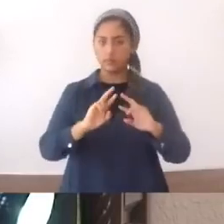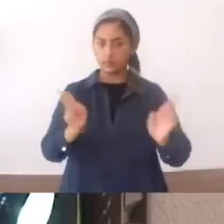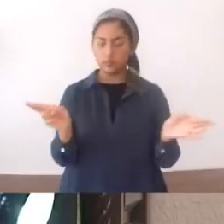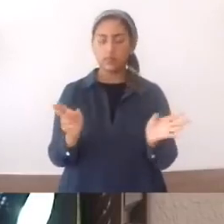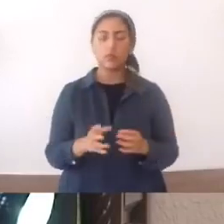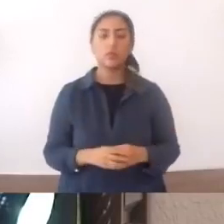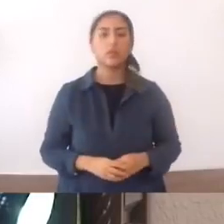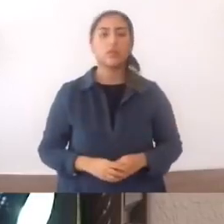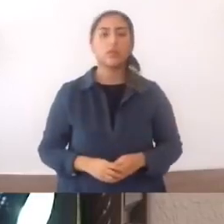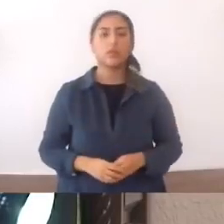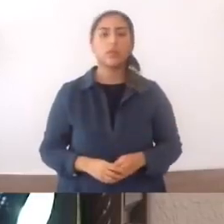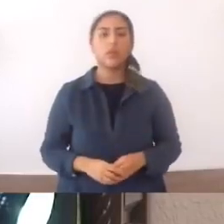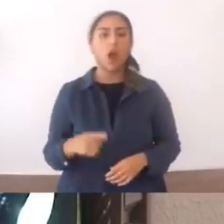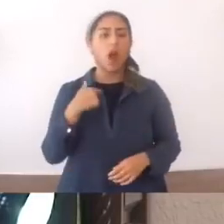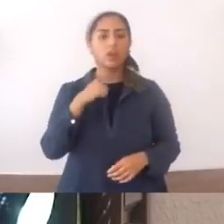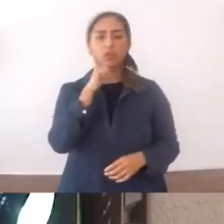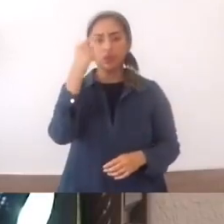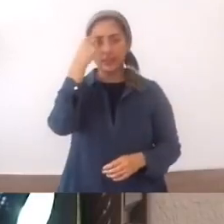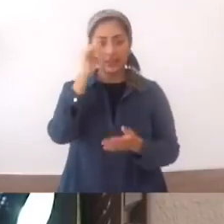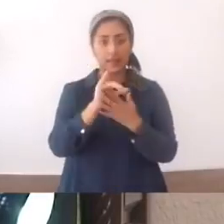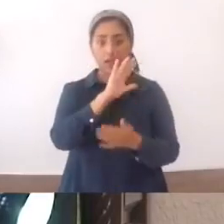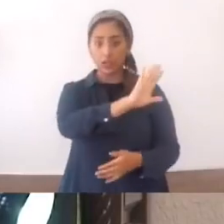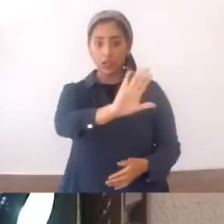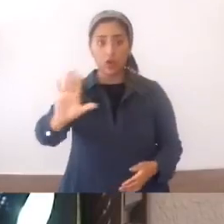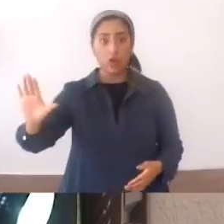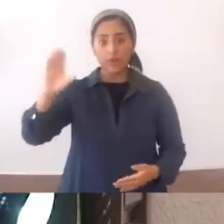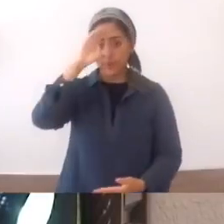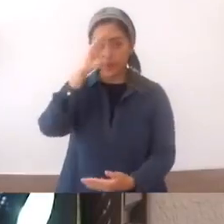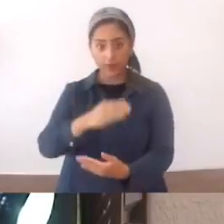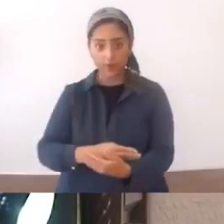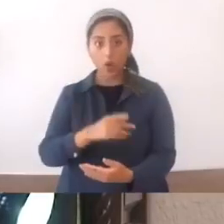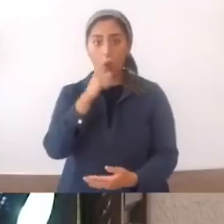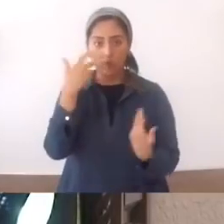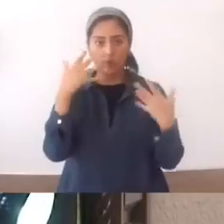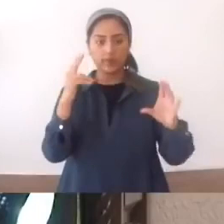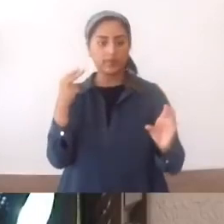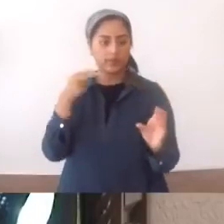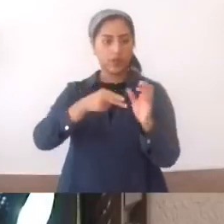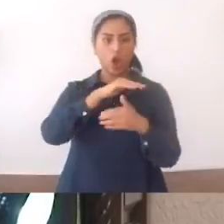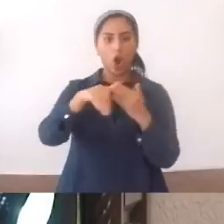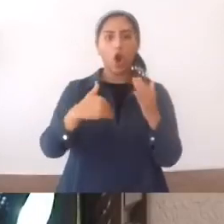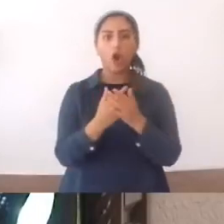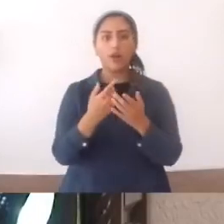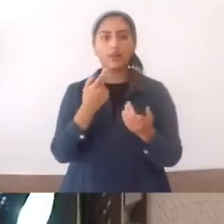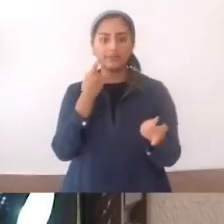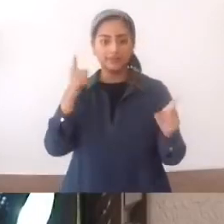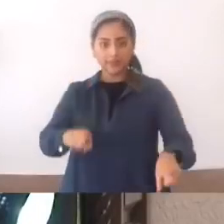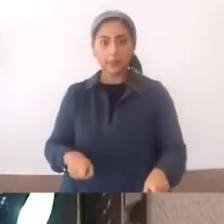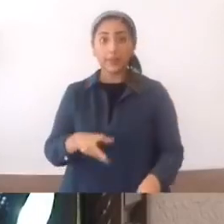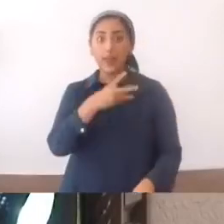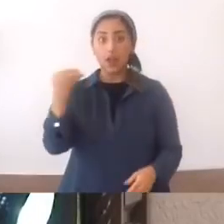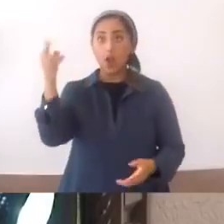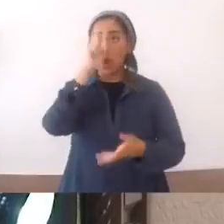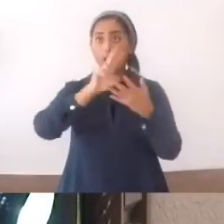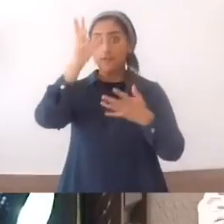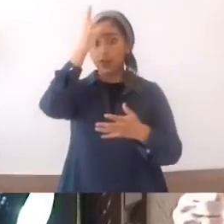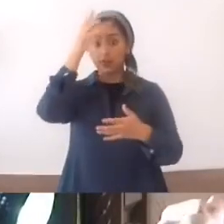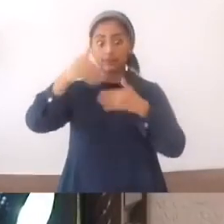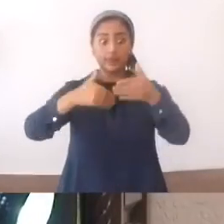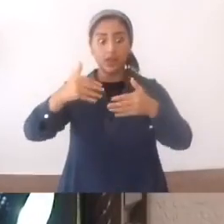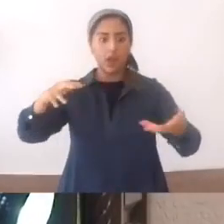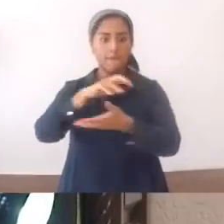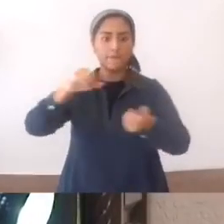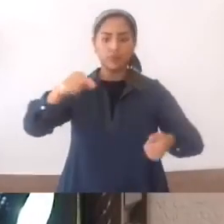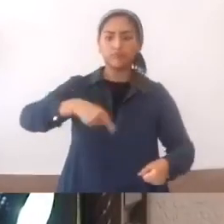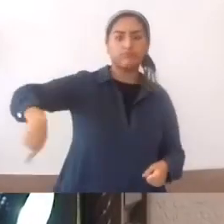la circuncisión. you enter to the covenant of the Yo no creo circumcision. que tus hijitos ya están en todos los pactos I don't believe that all your y children que are de in all repente el the